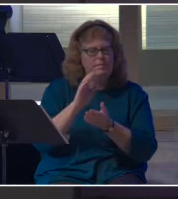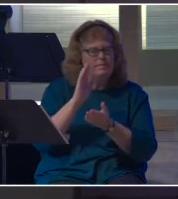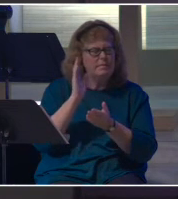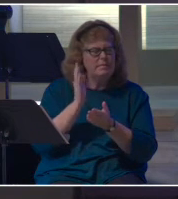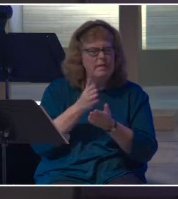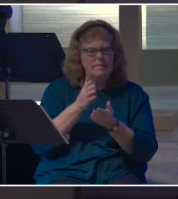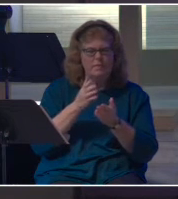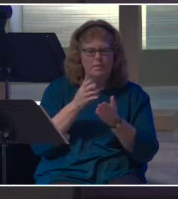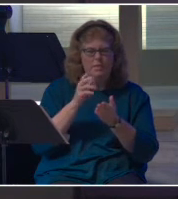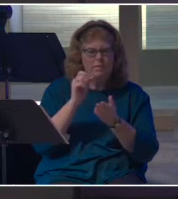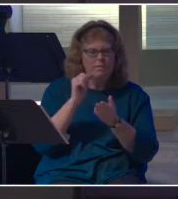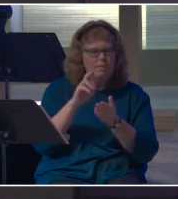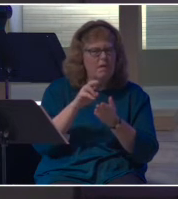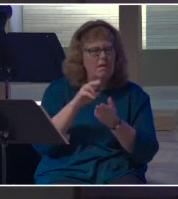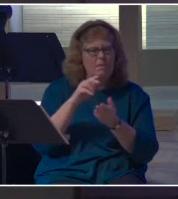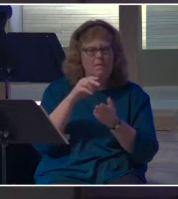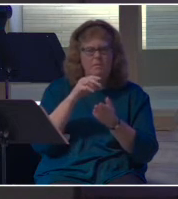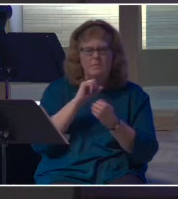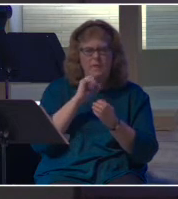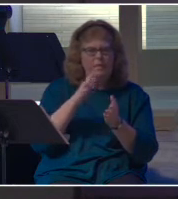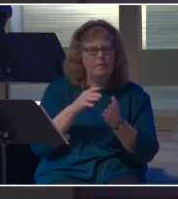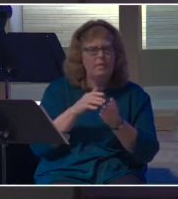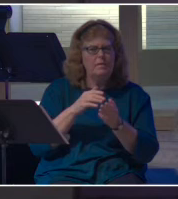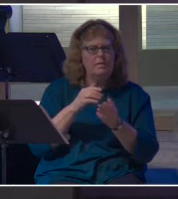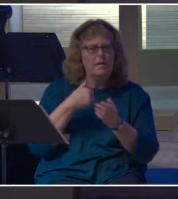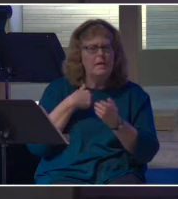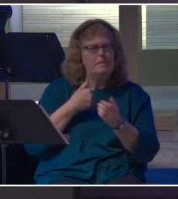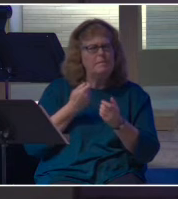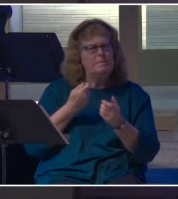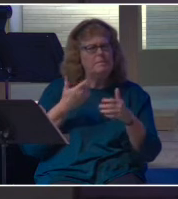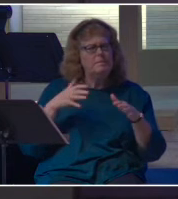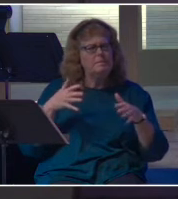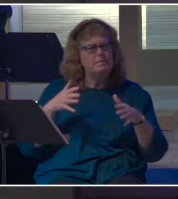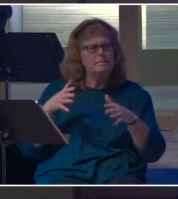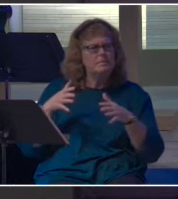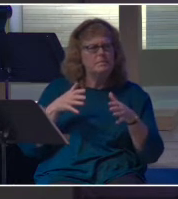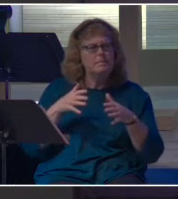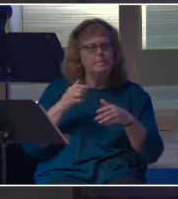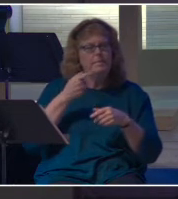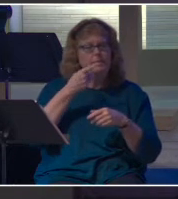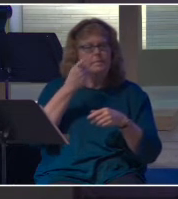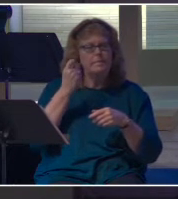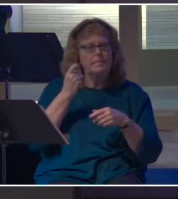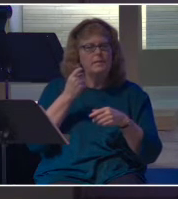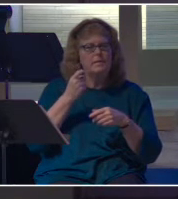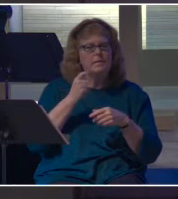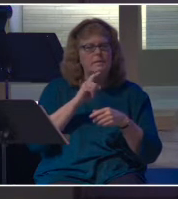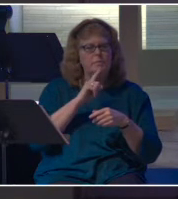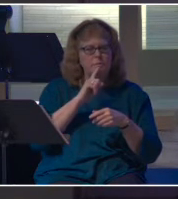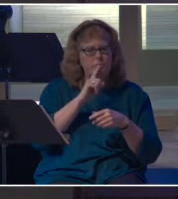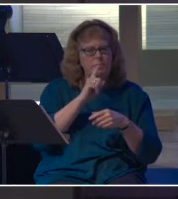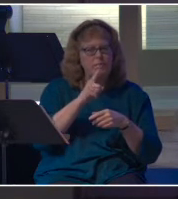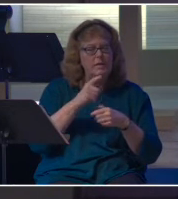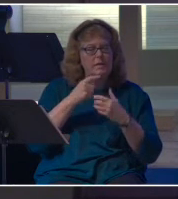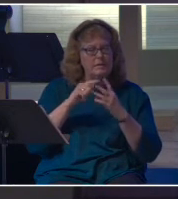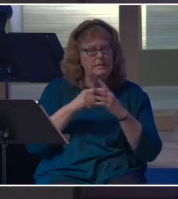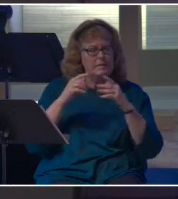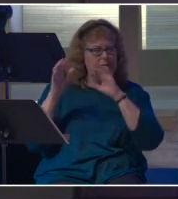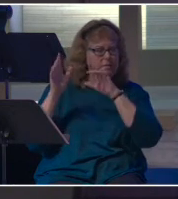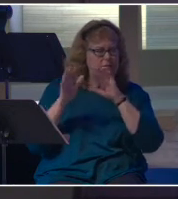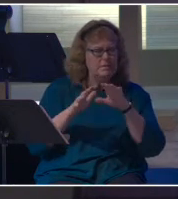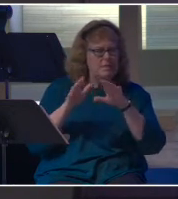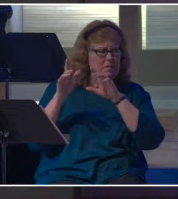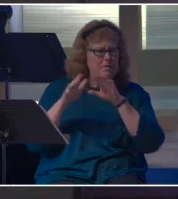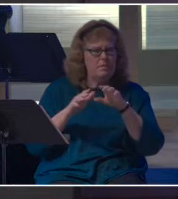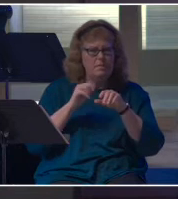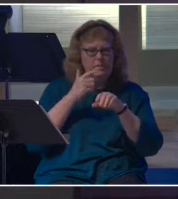getting touched by a plow, ever. I start to get a little bit nervous because it's really coming down. It's not getting